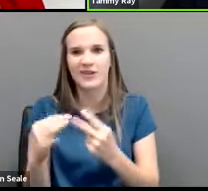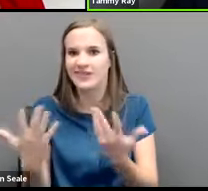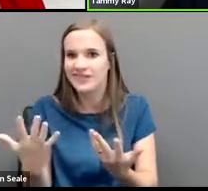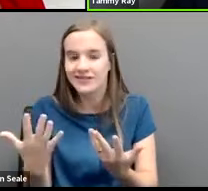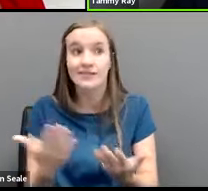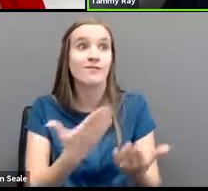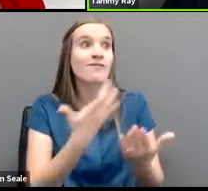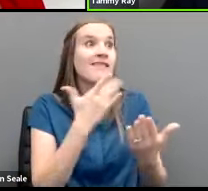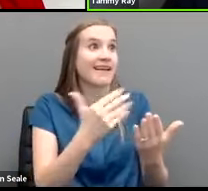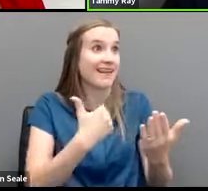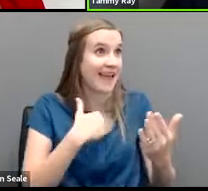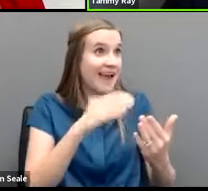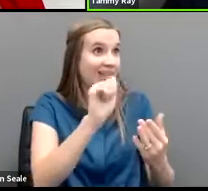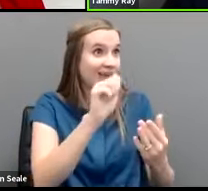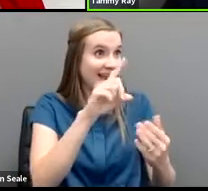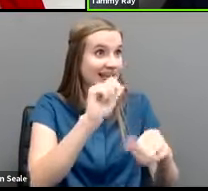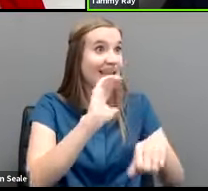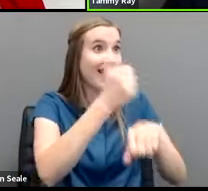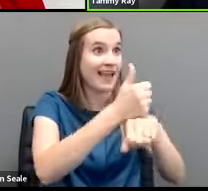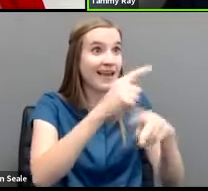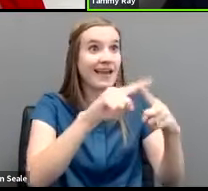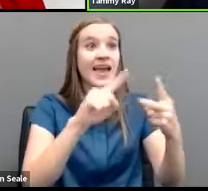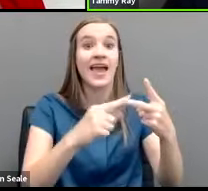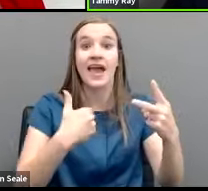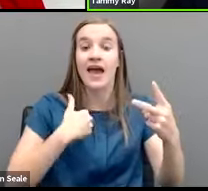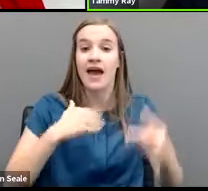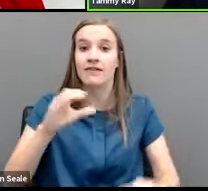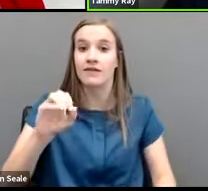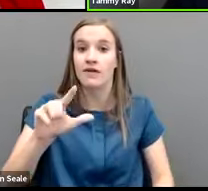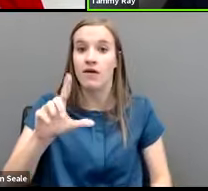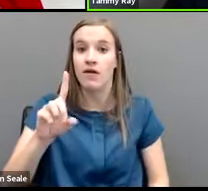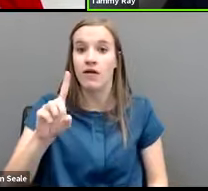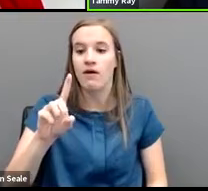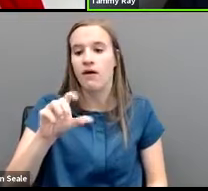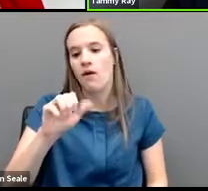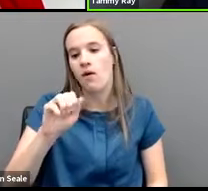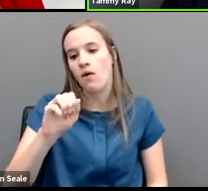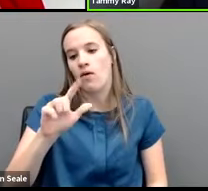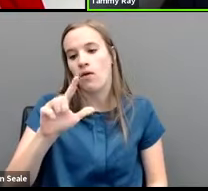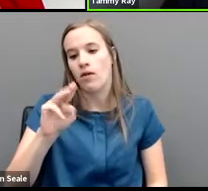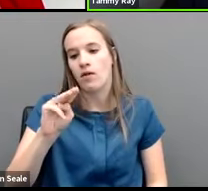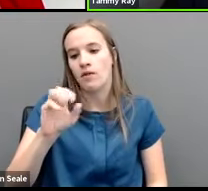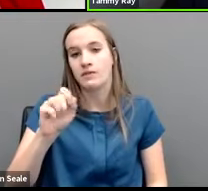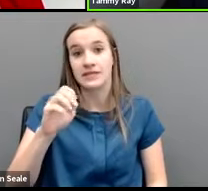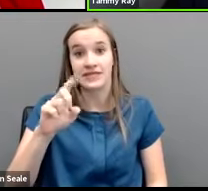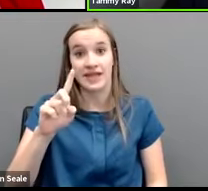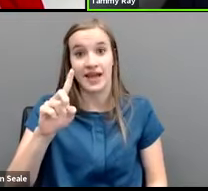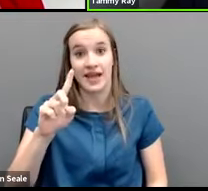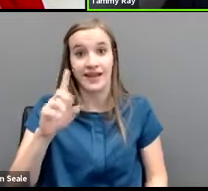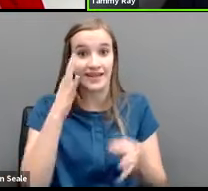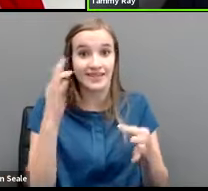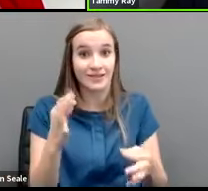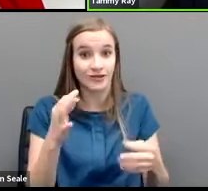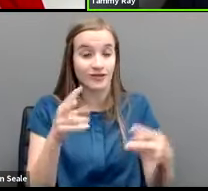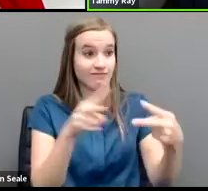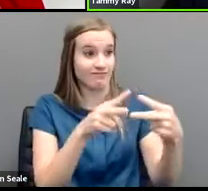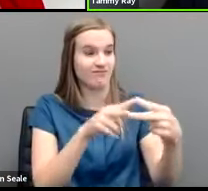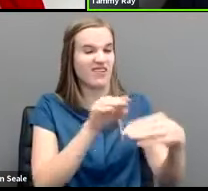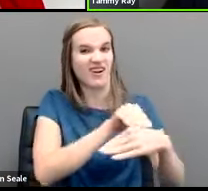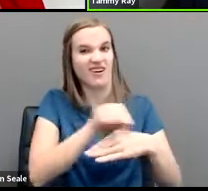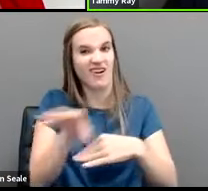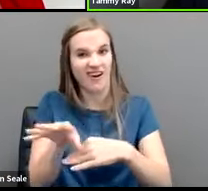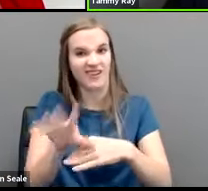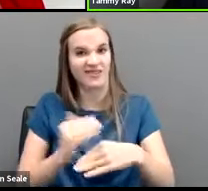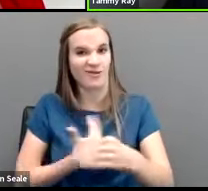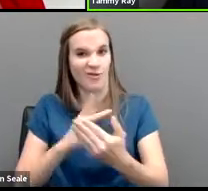So without the ADA and the Olmsted decision, there would be no Idaho Home Choice. But to tell you the truth,